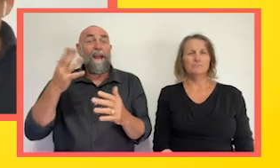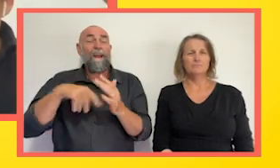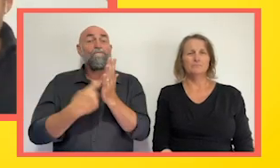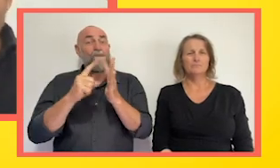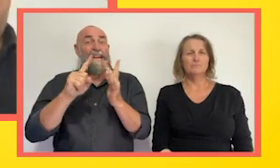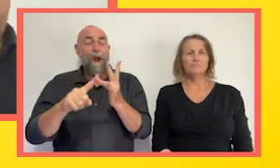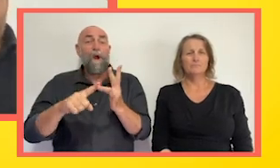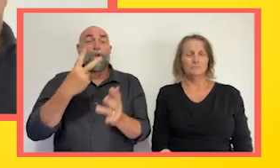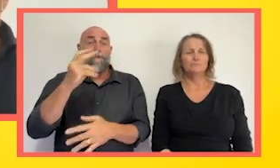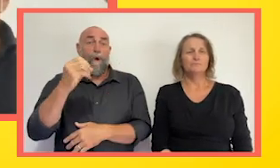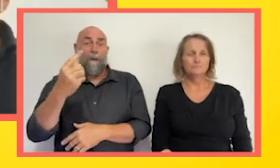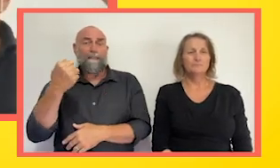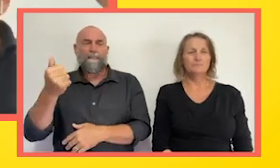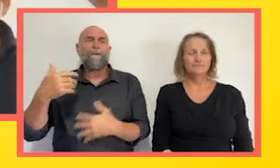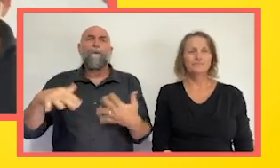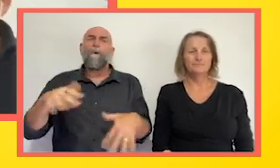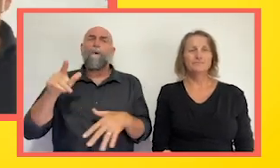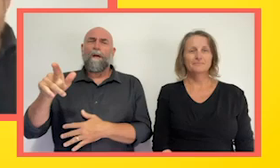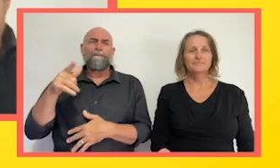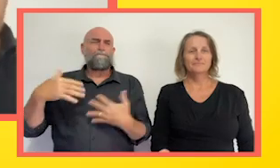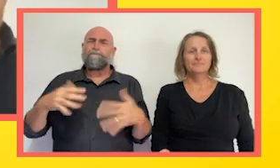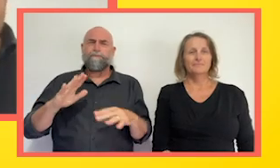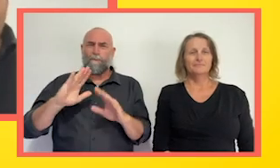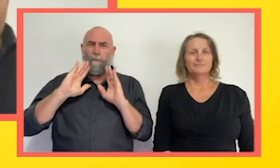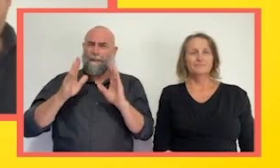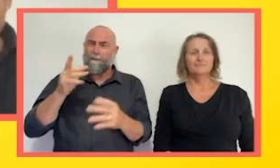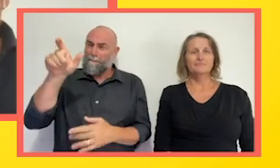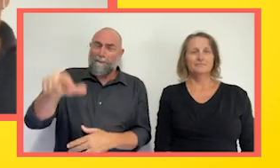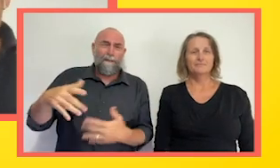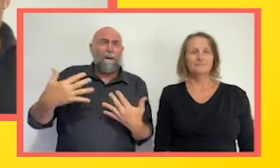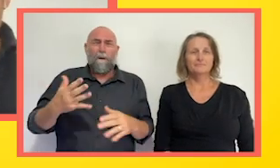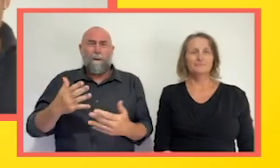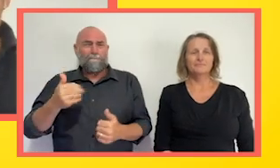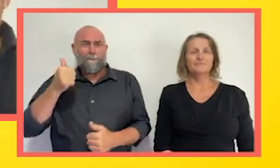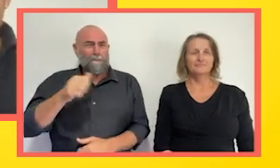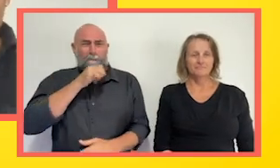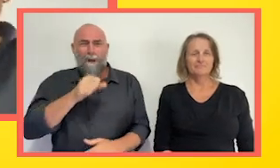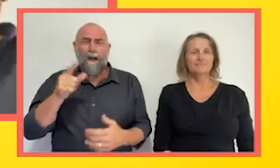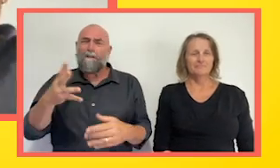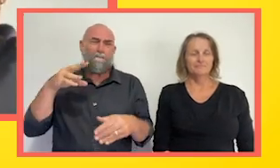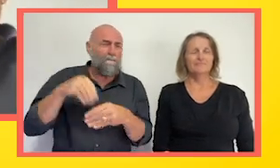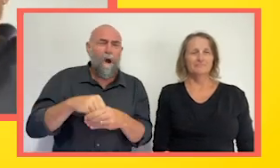consummate professional, but he is one of the most really charismatic and great personalities